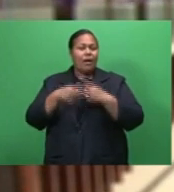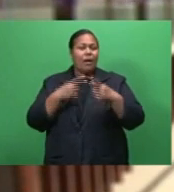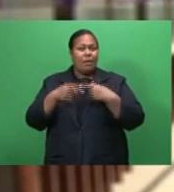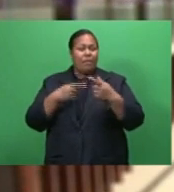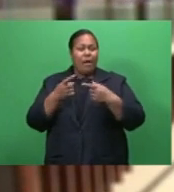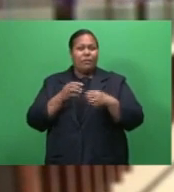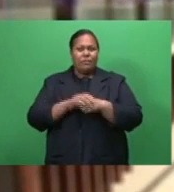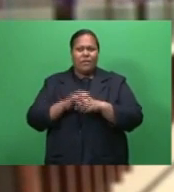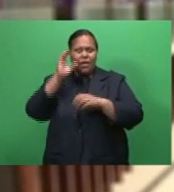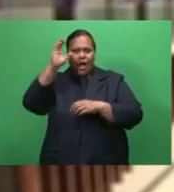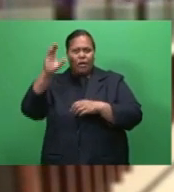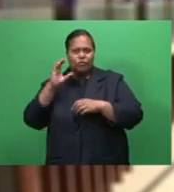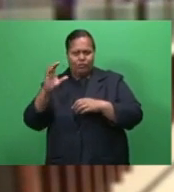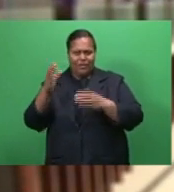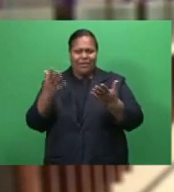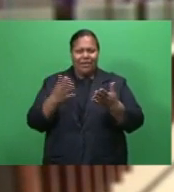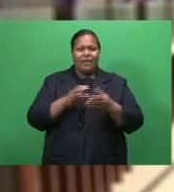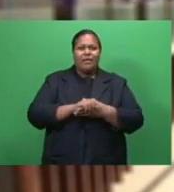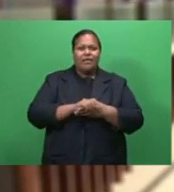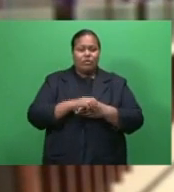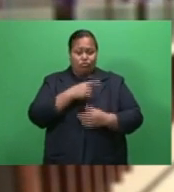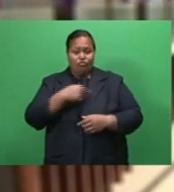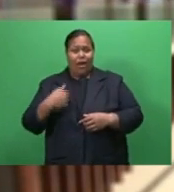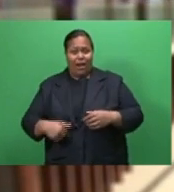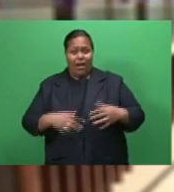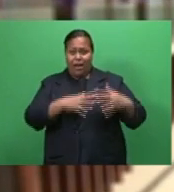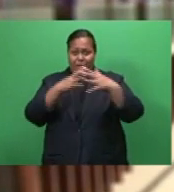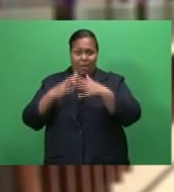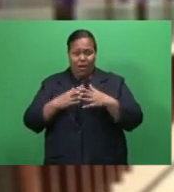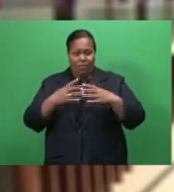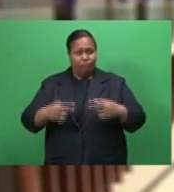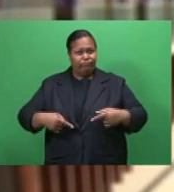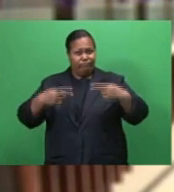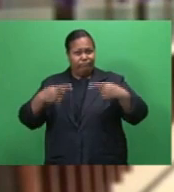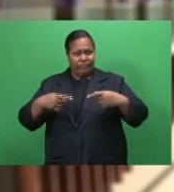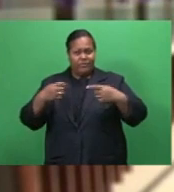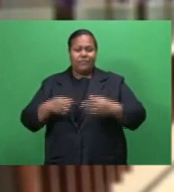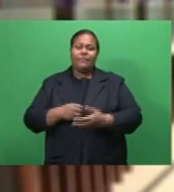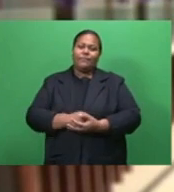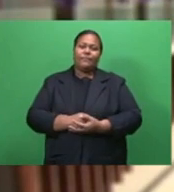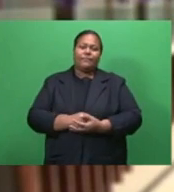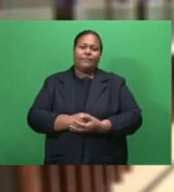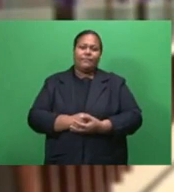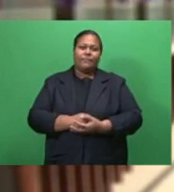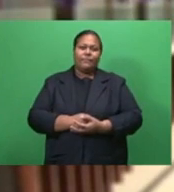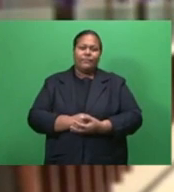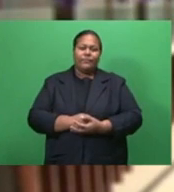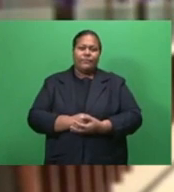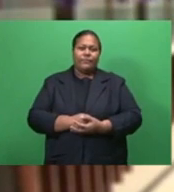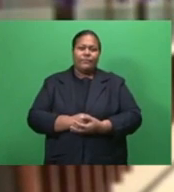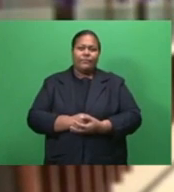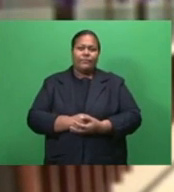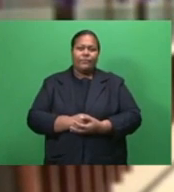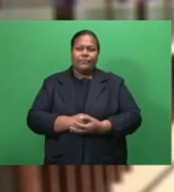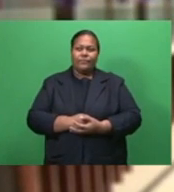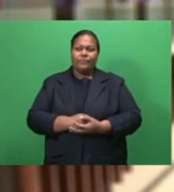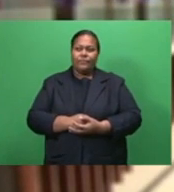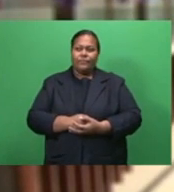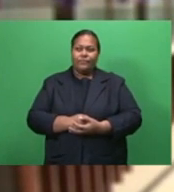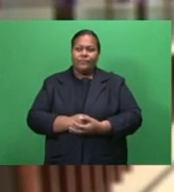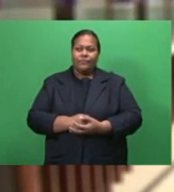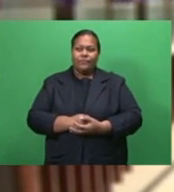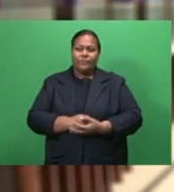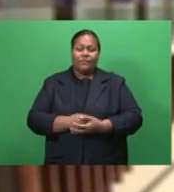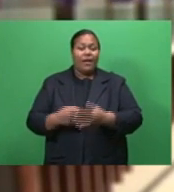diplomatic tensions between the US and China supported safe haven demand for the greenback. The yuan nursed losses in